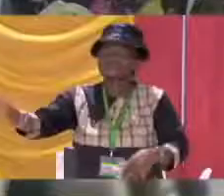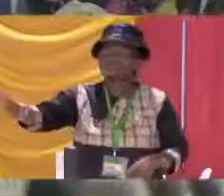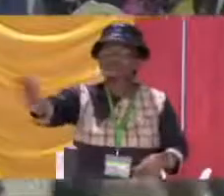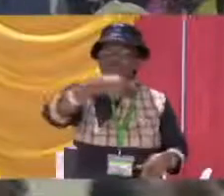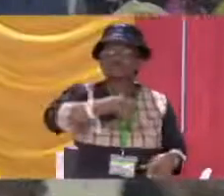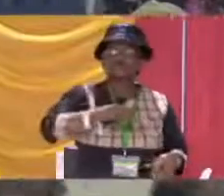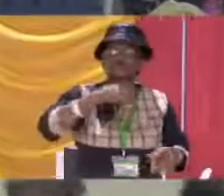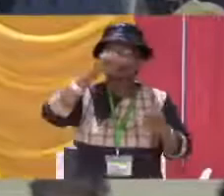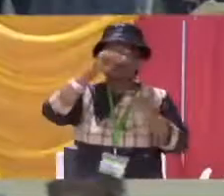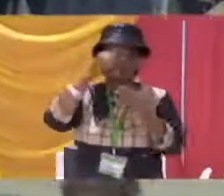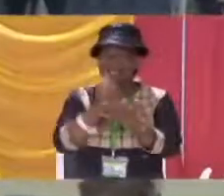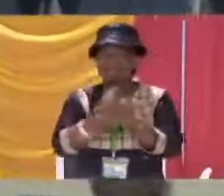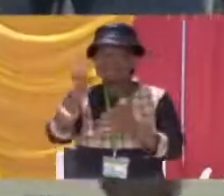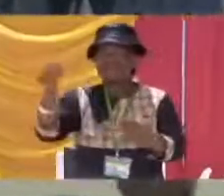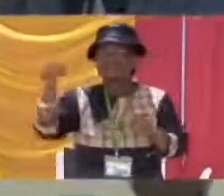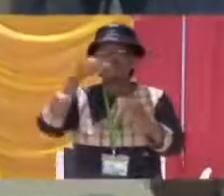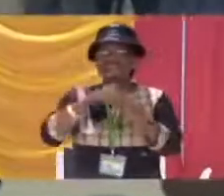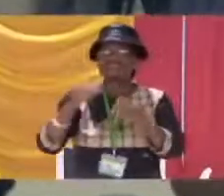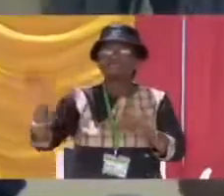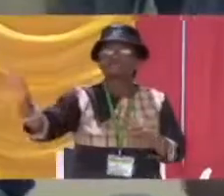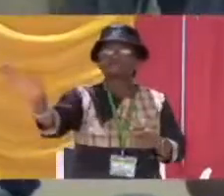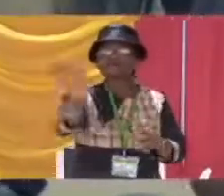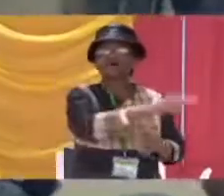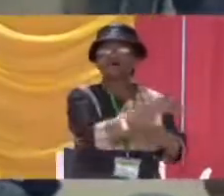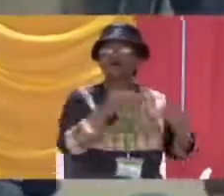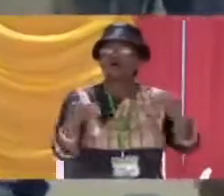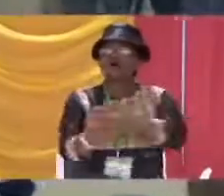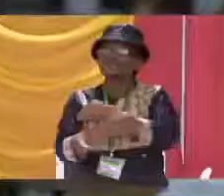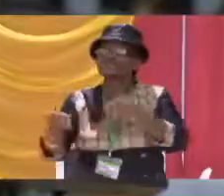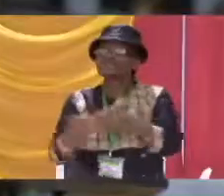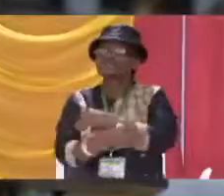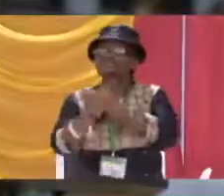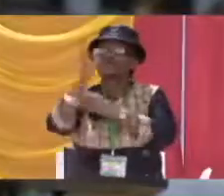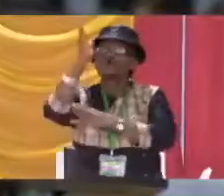In your offices, God will bless you.